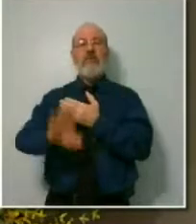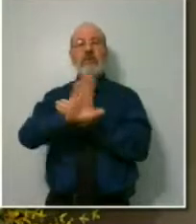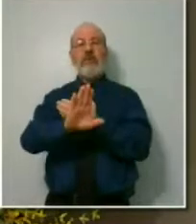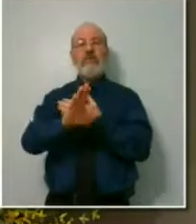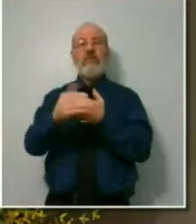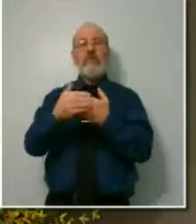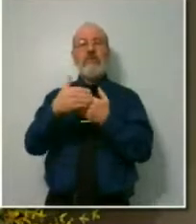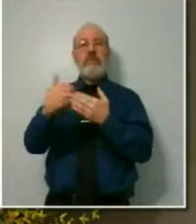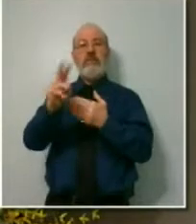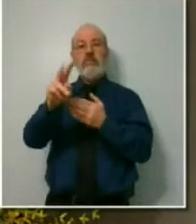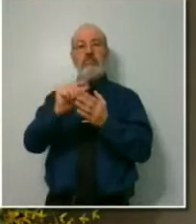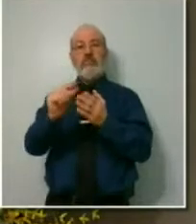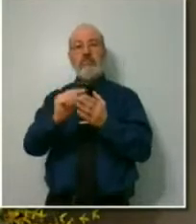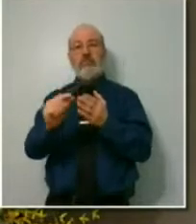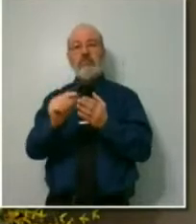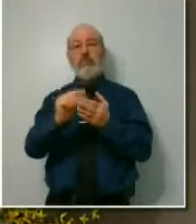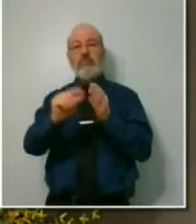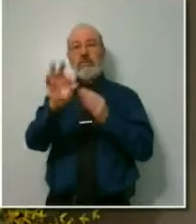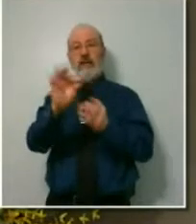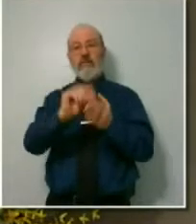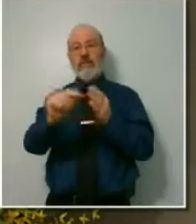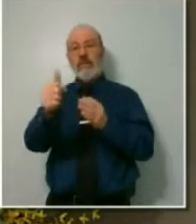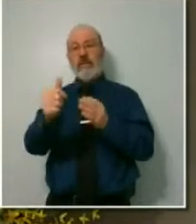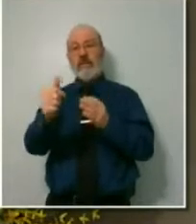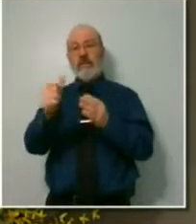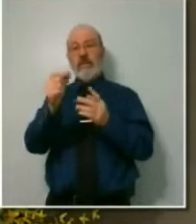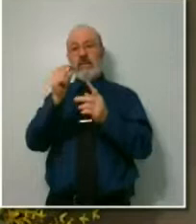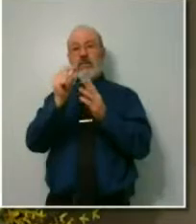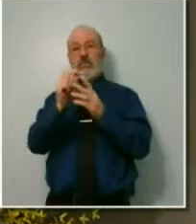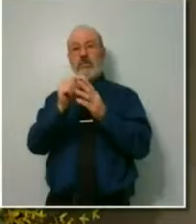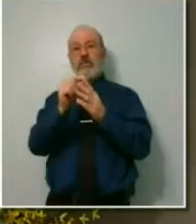two verses, 9 and 10, I wrote, the Jew,